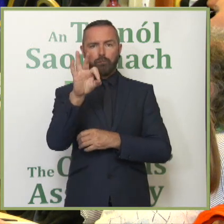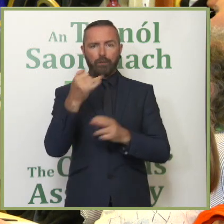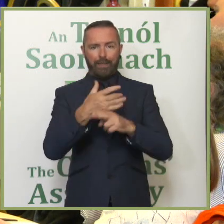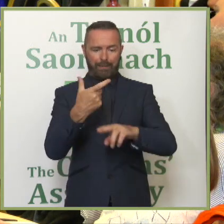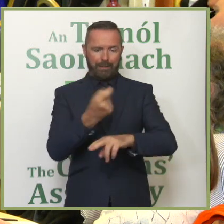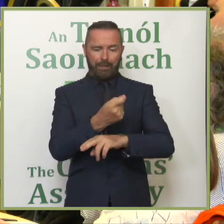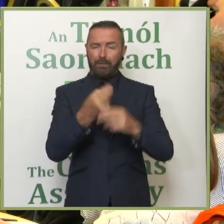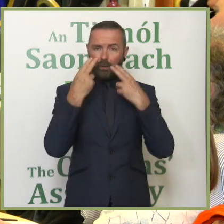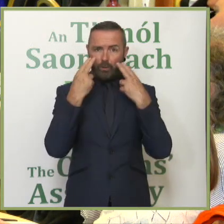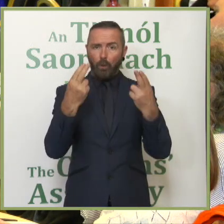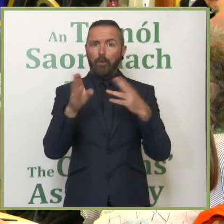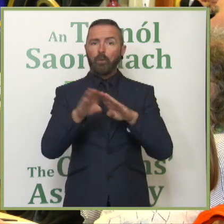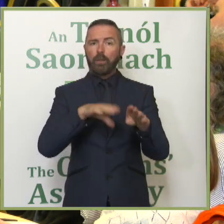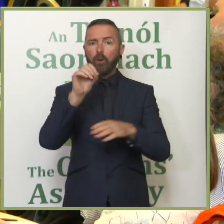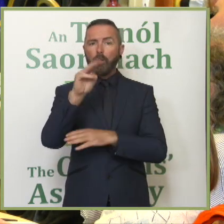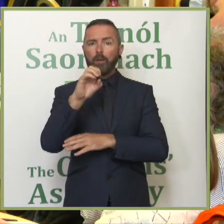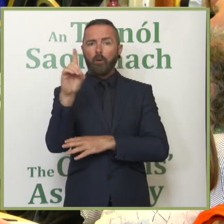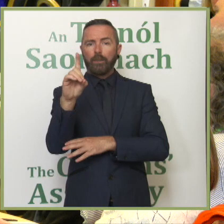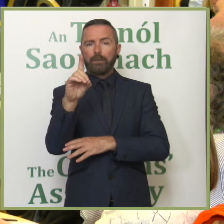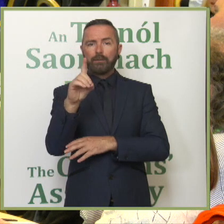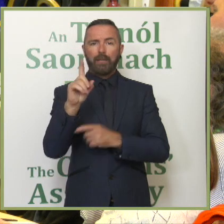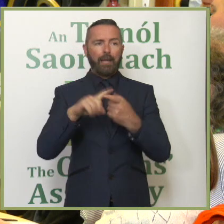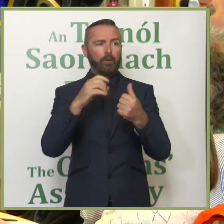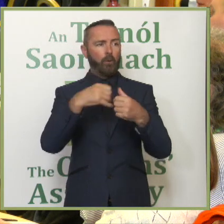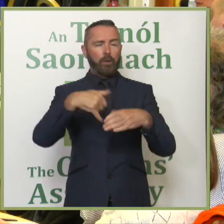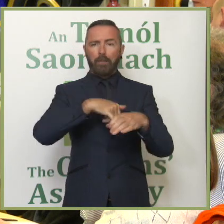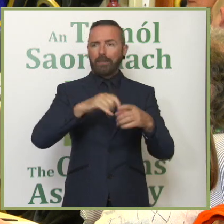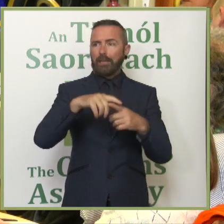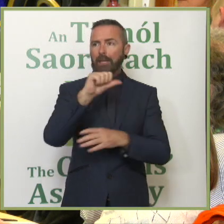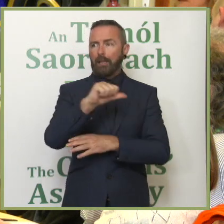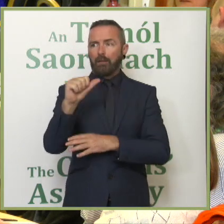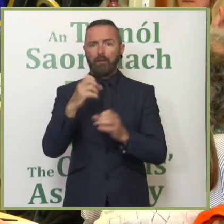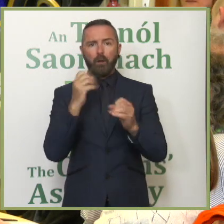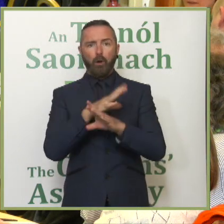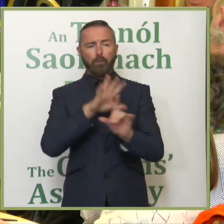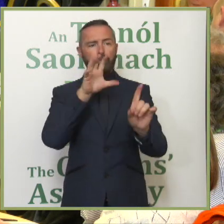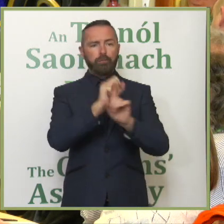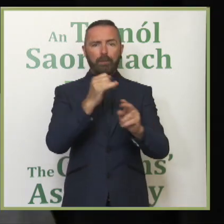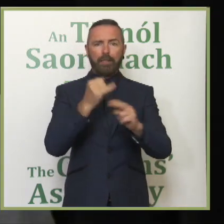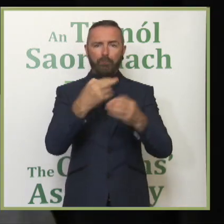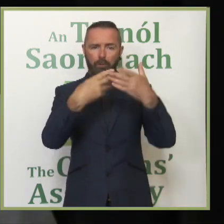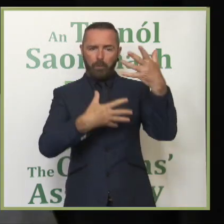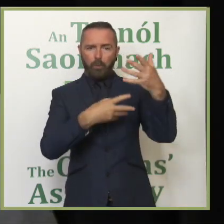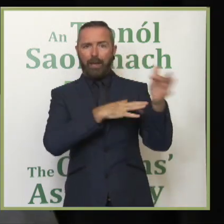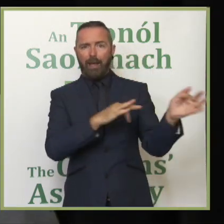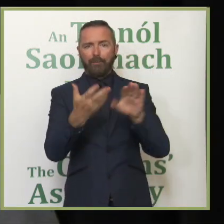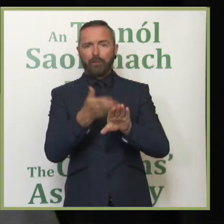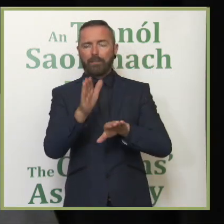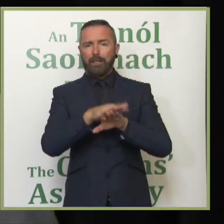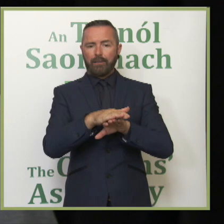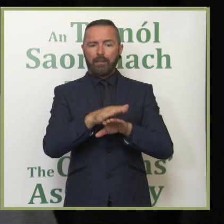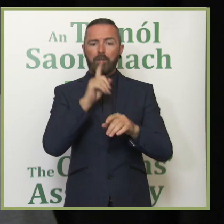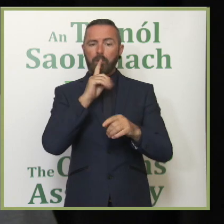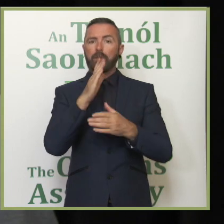with illicit opioids, other illicit drugs, medicines and alcohol all appearing in the toxicology. But benzodiazepines are prominent in